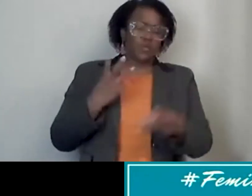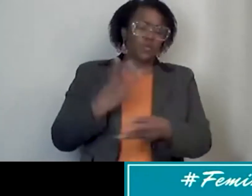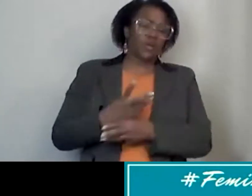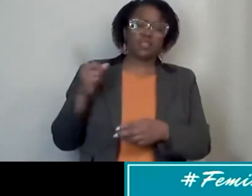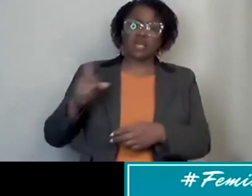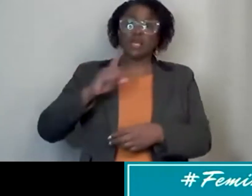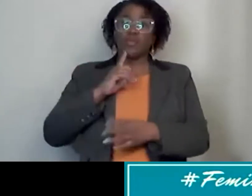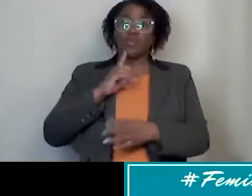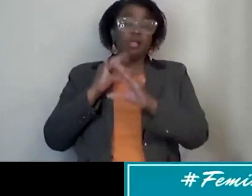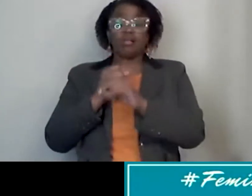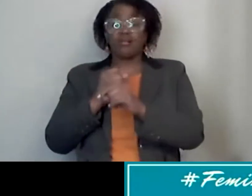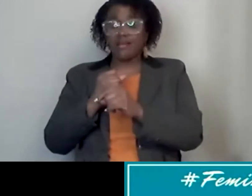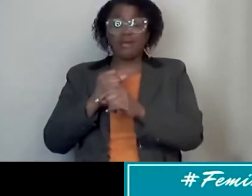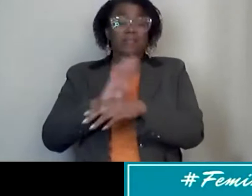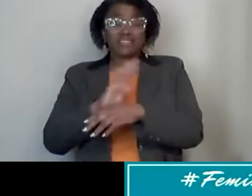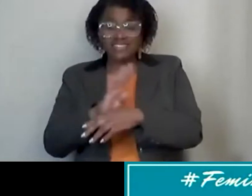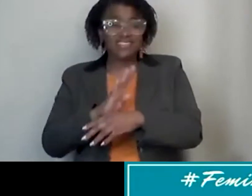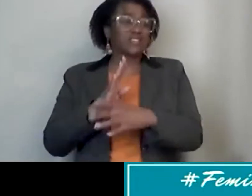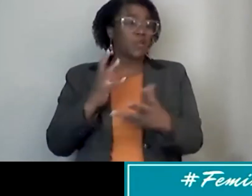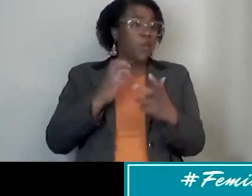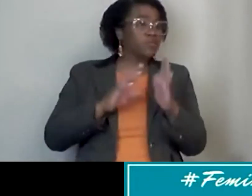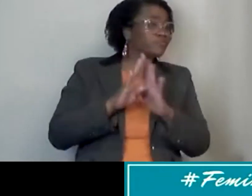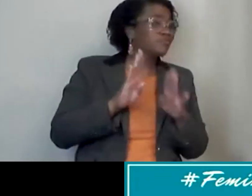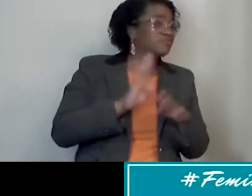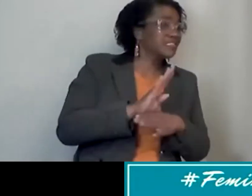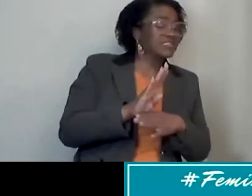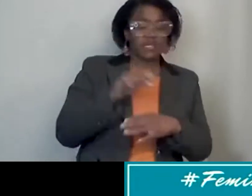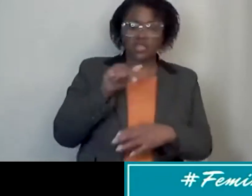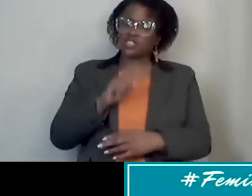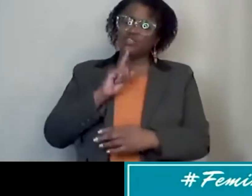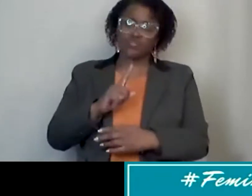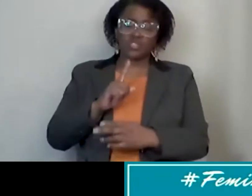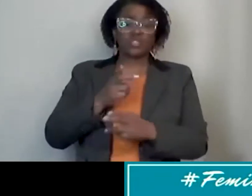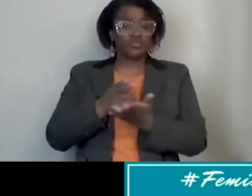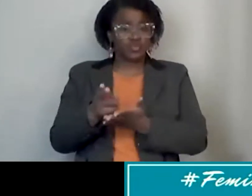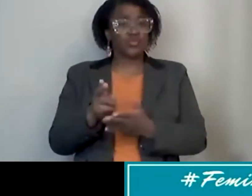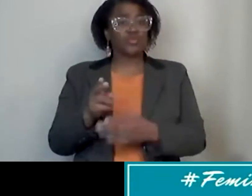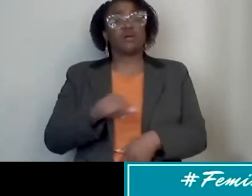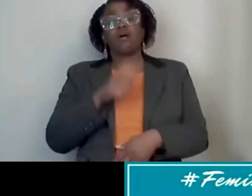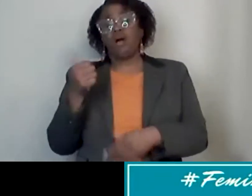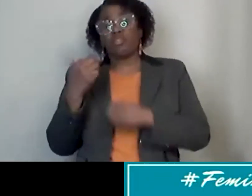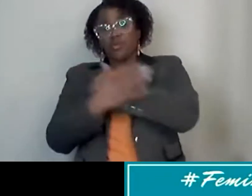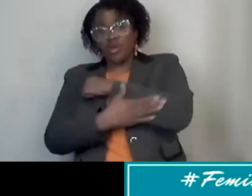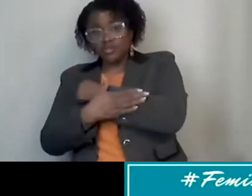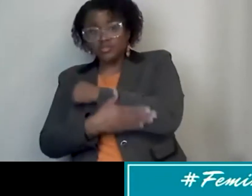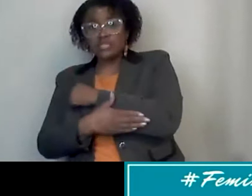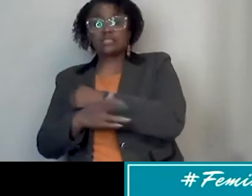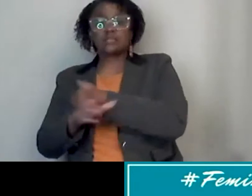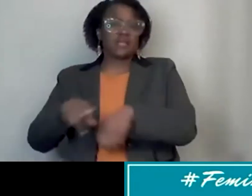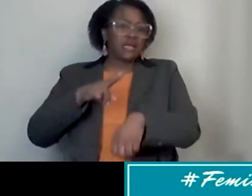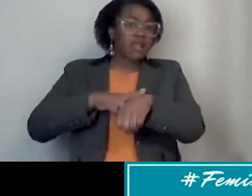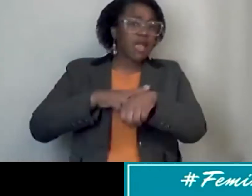by corporations, this is especially true in other countries where